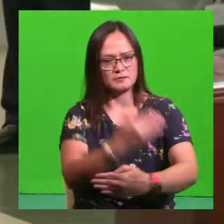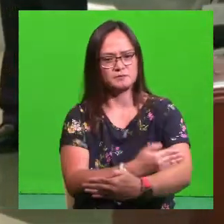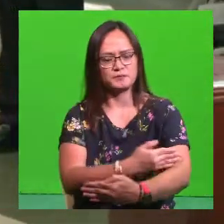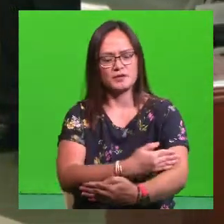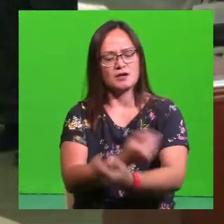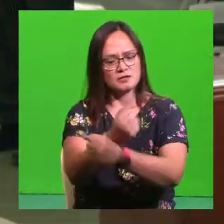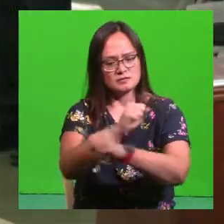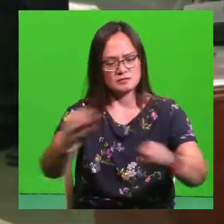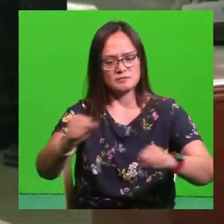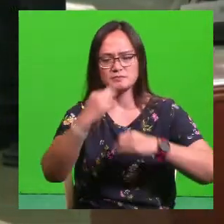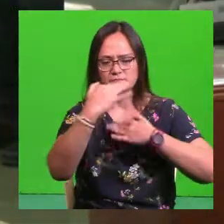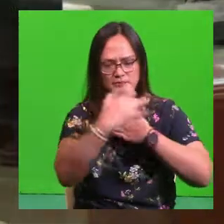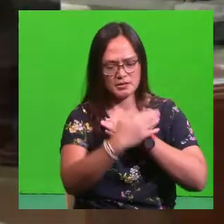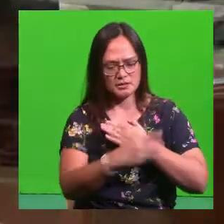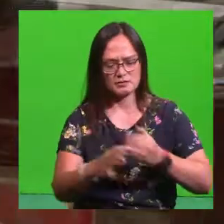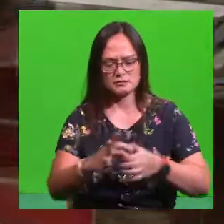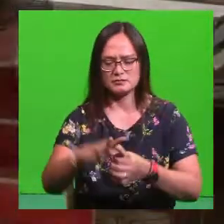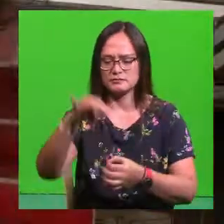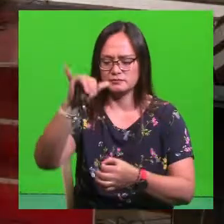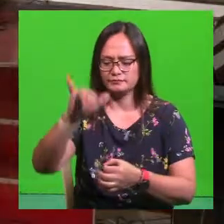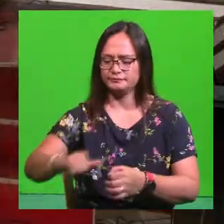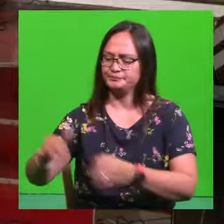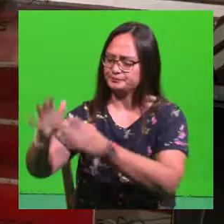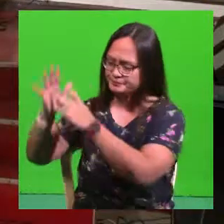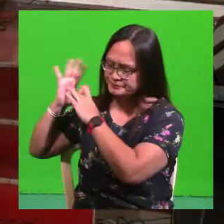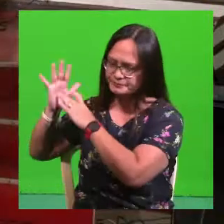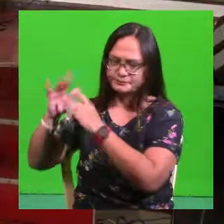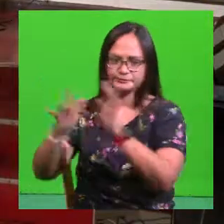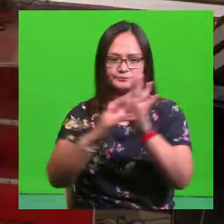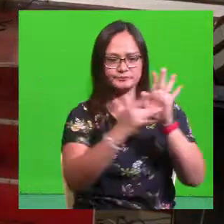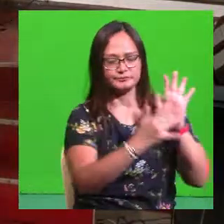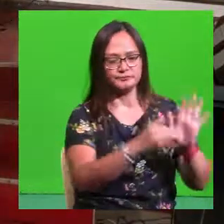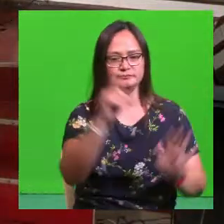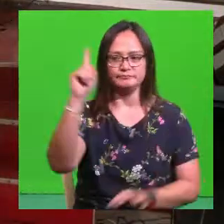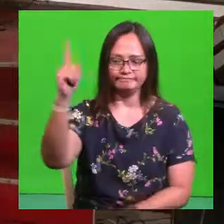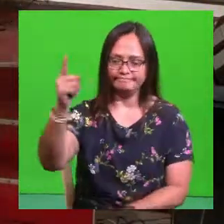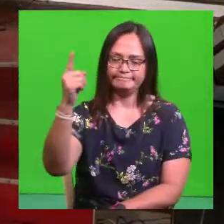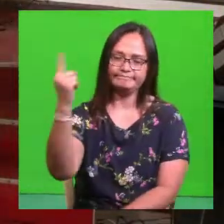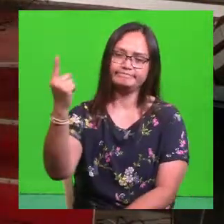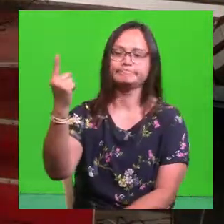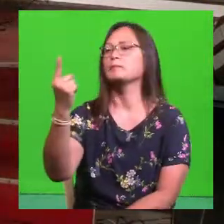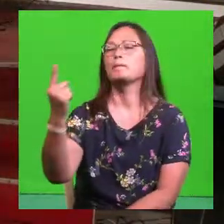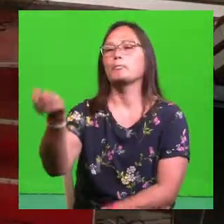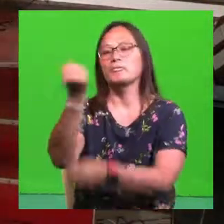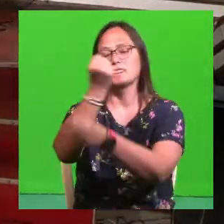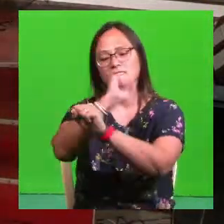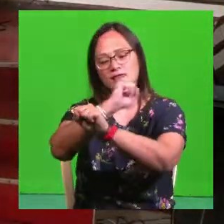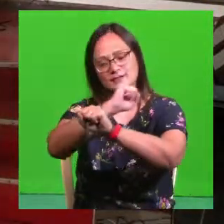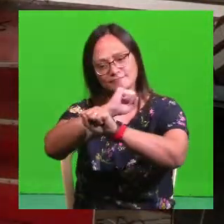the blood of the crucified one.